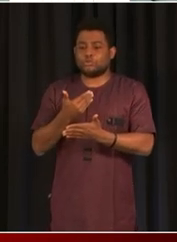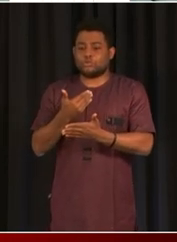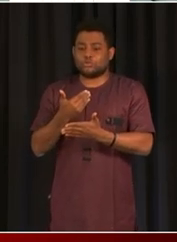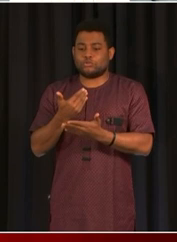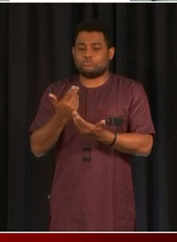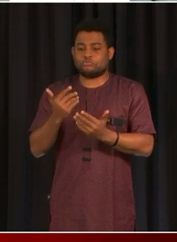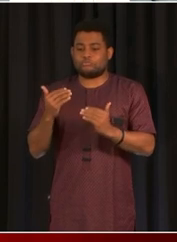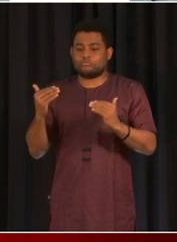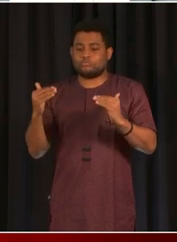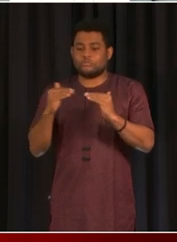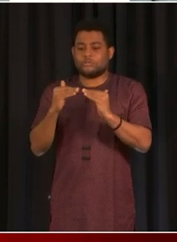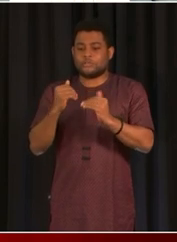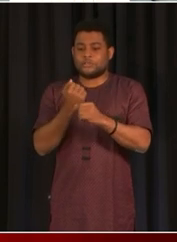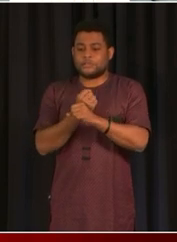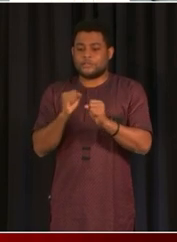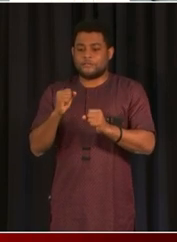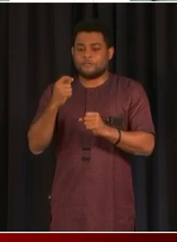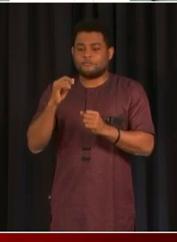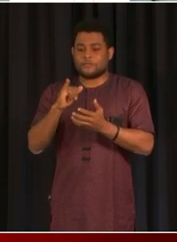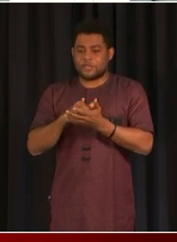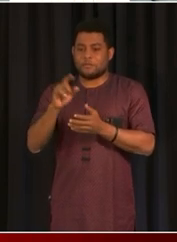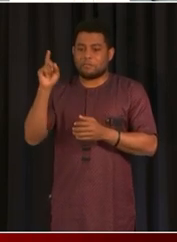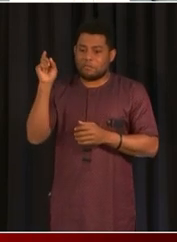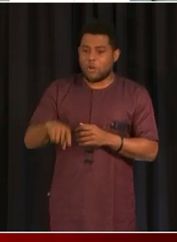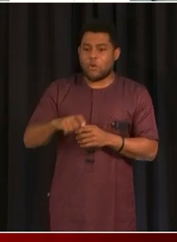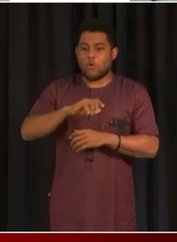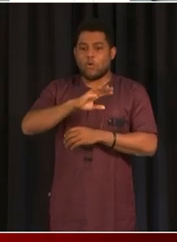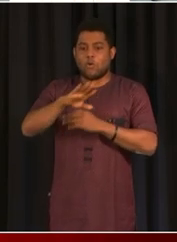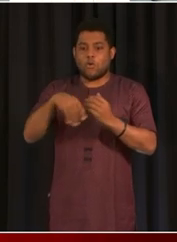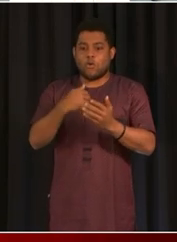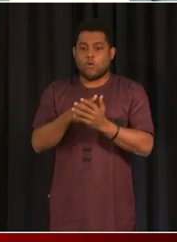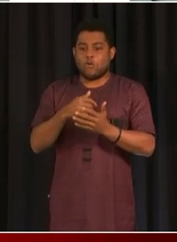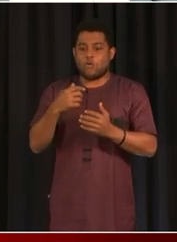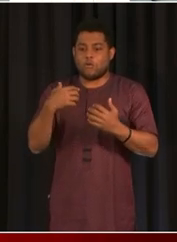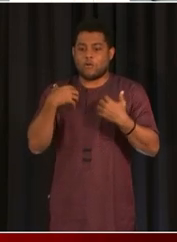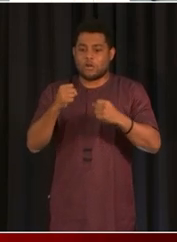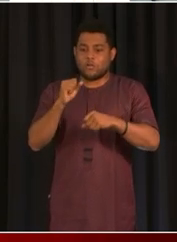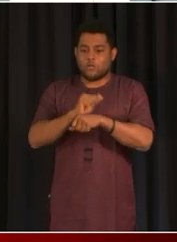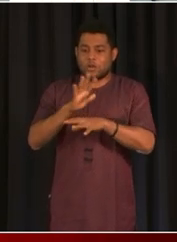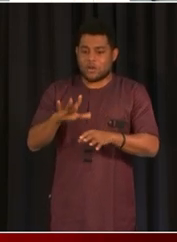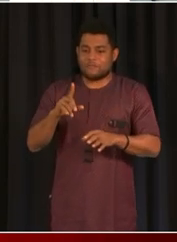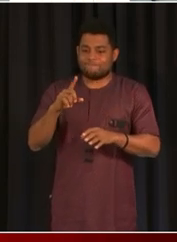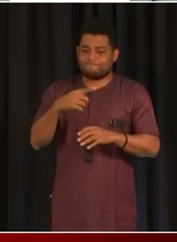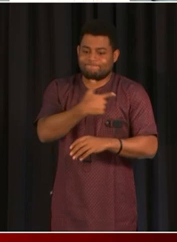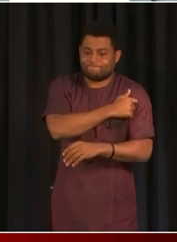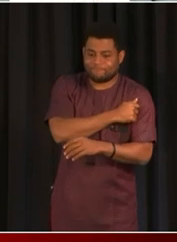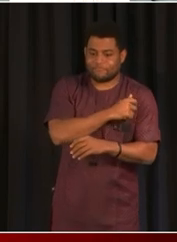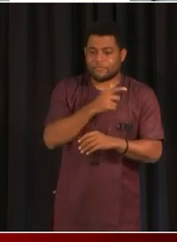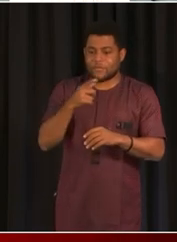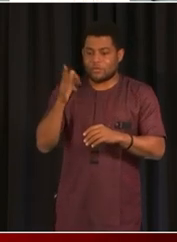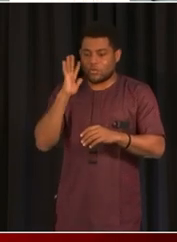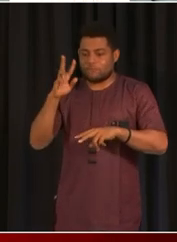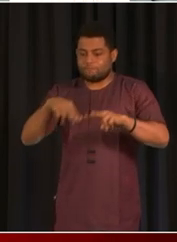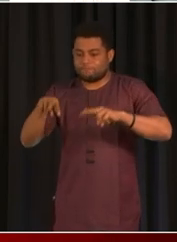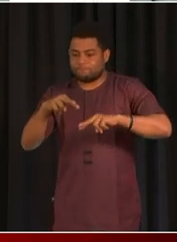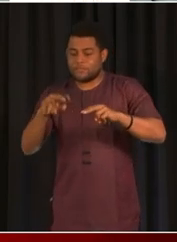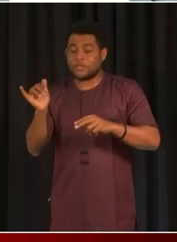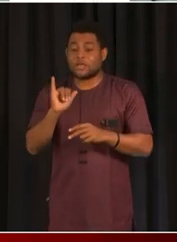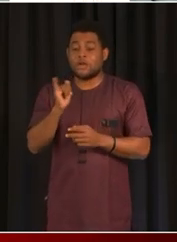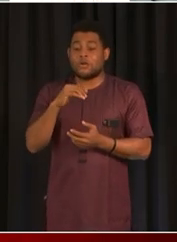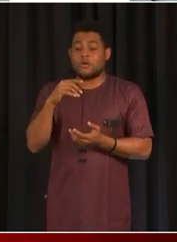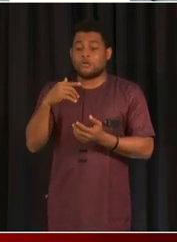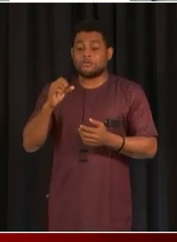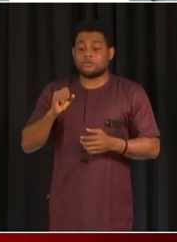does require testing, and they will continue to monitor it. I think many of you know that our nursing home staff and assisted living staff